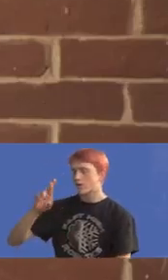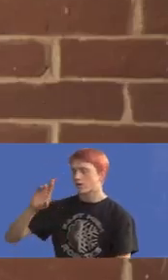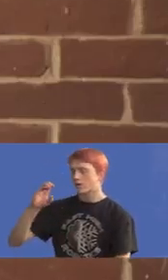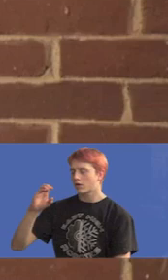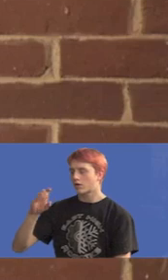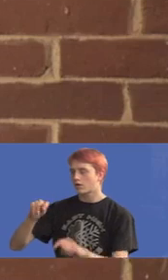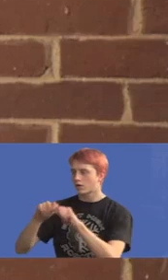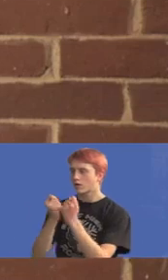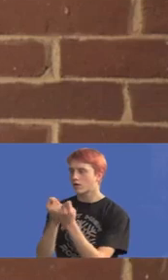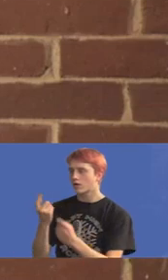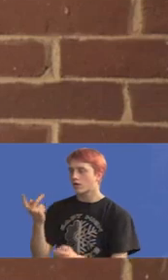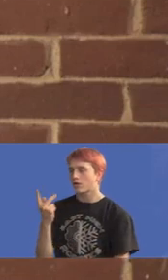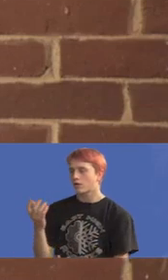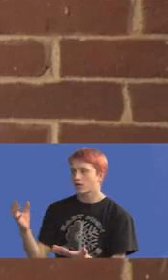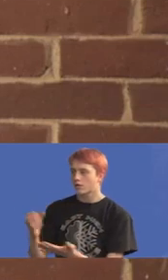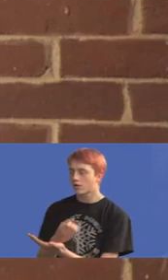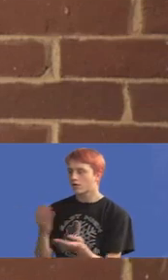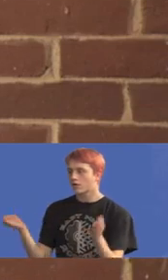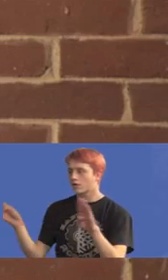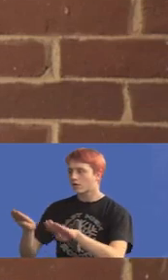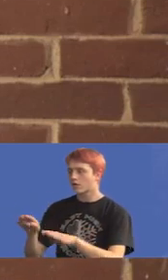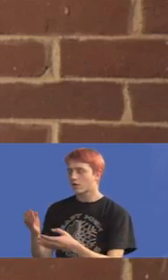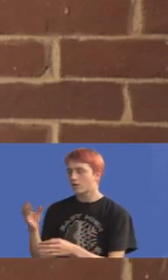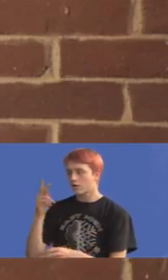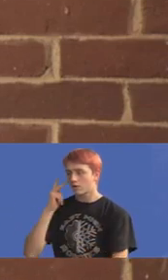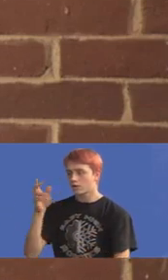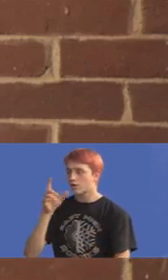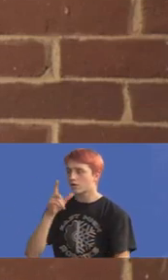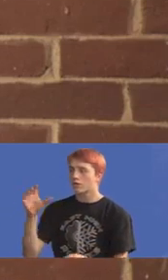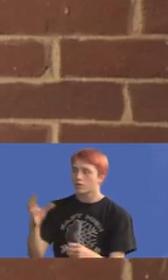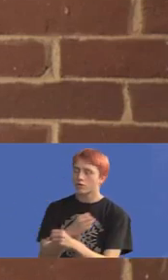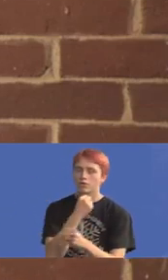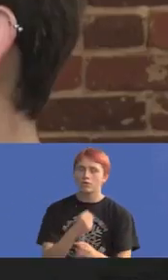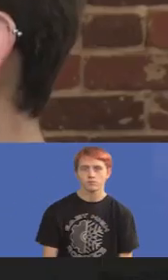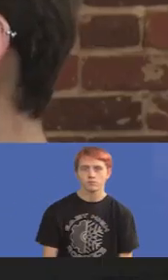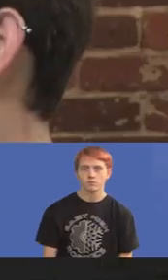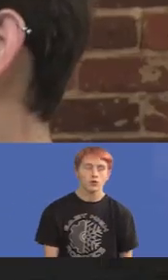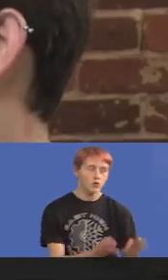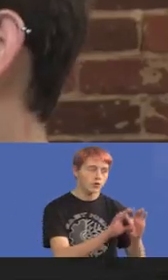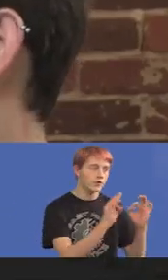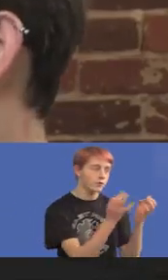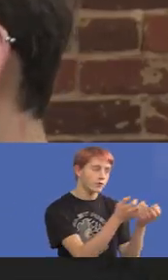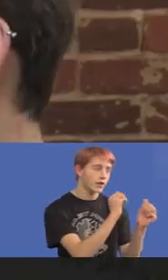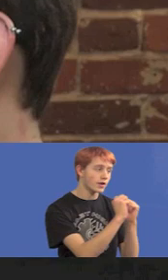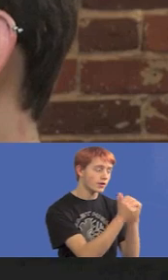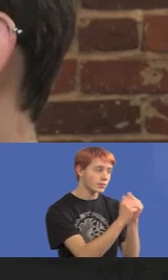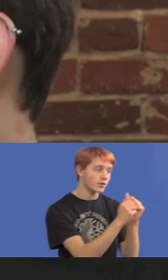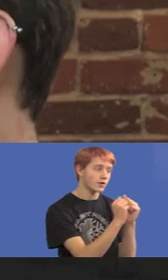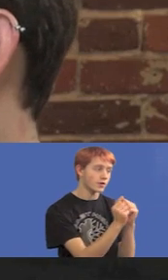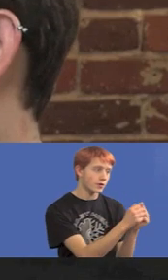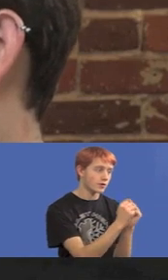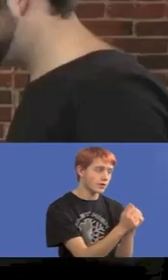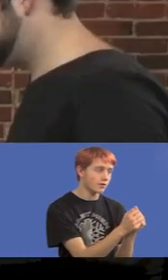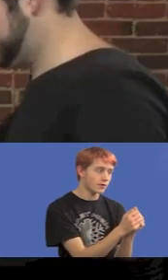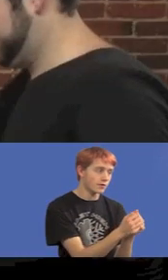my brother's on an FRC team, and we've got a bit of a wager going to see who places higher. Well, the family that competes